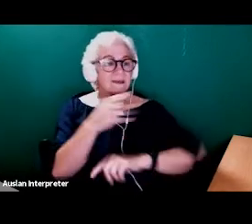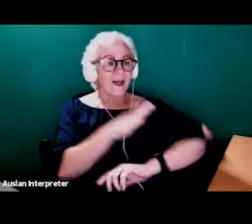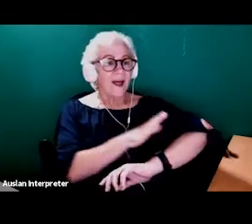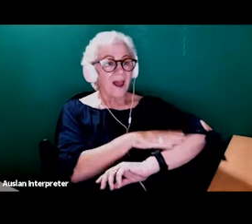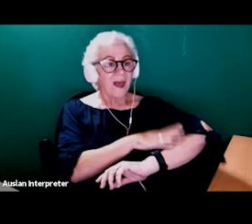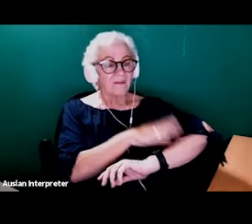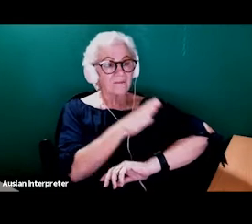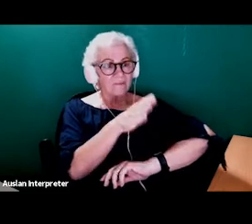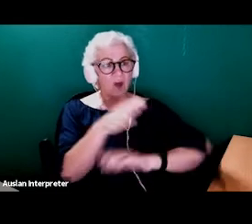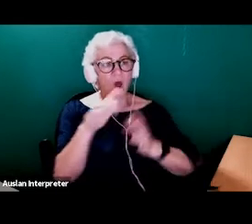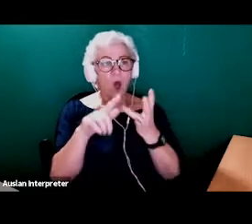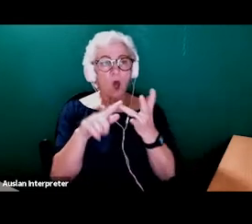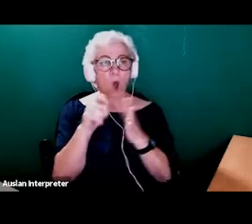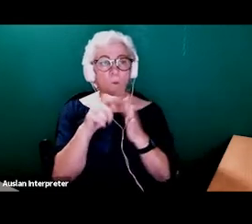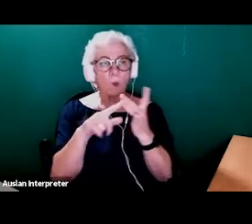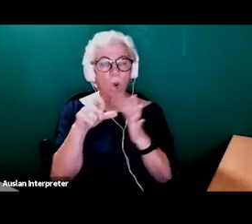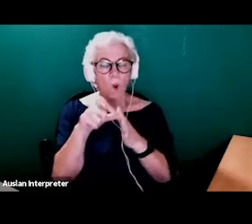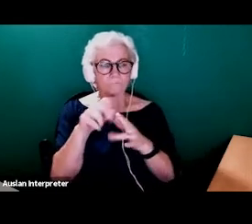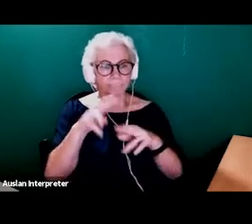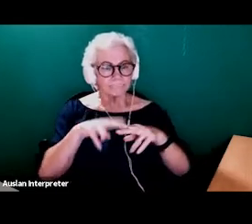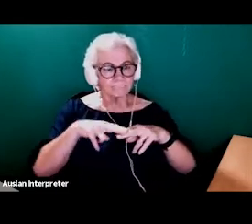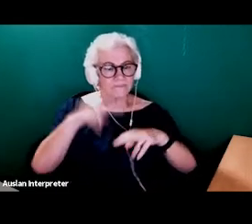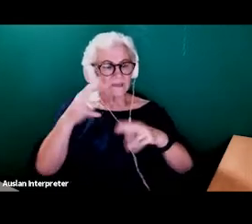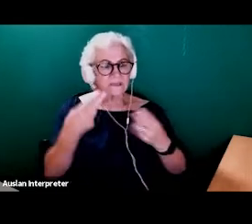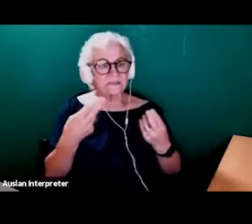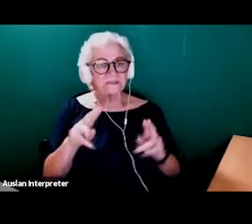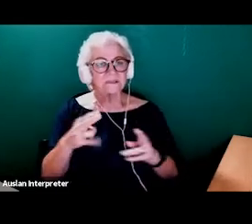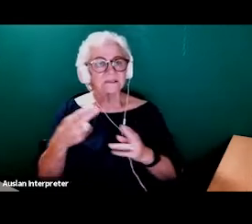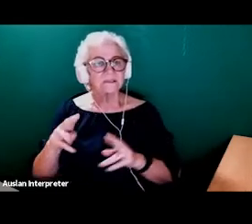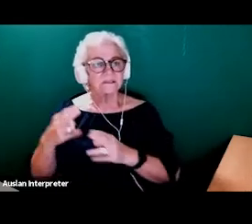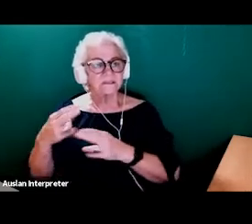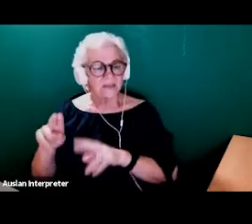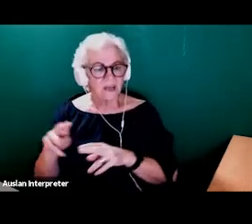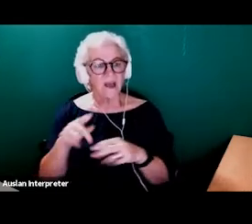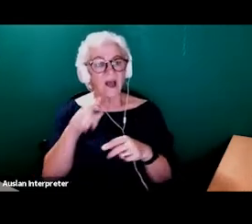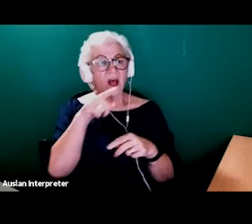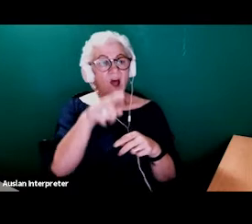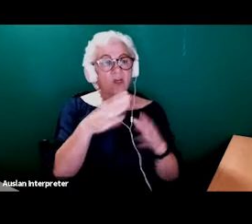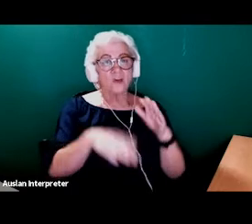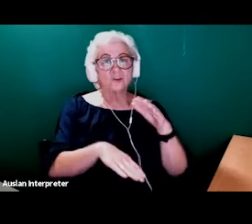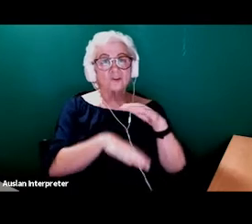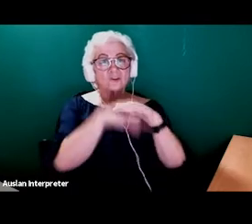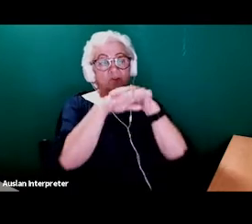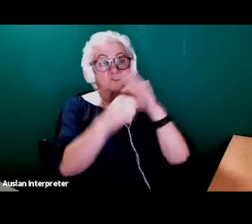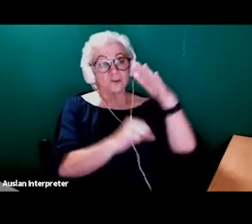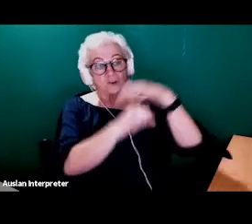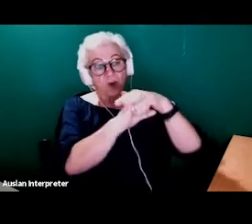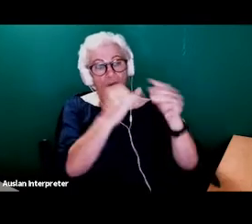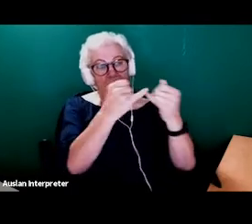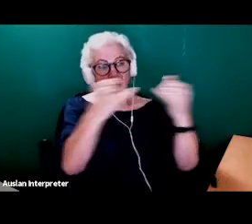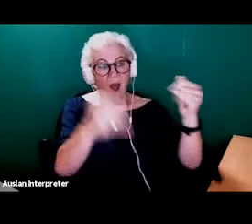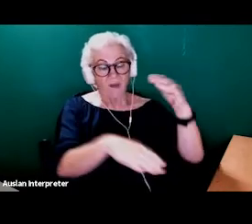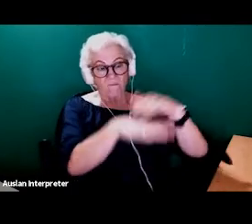is opioid-induced deaths and by opioid type. This top line here is all opioids, and you can